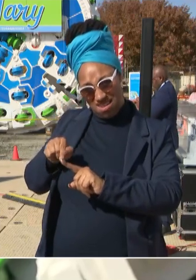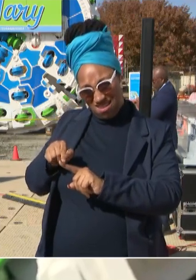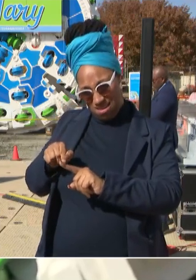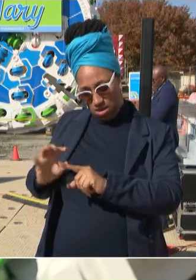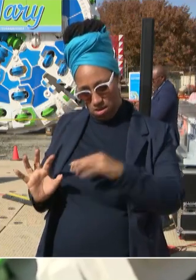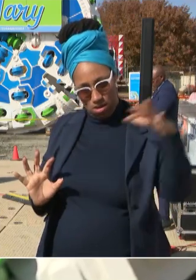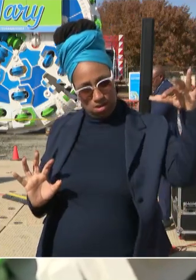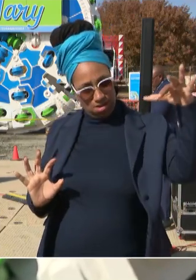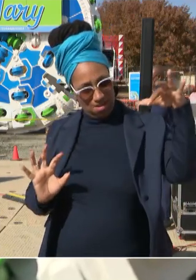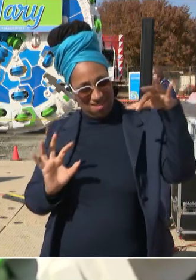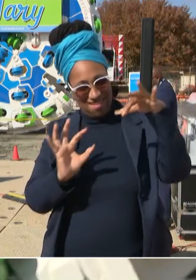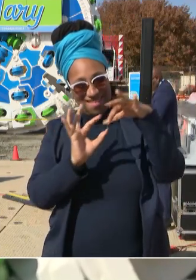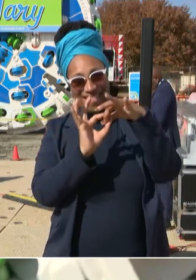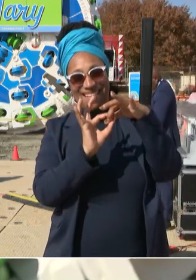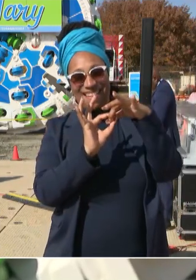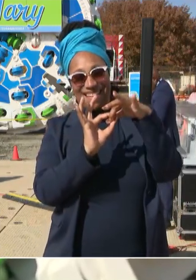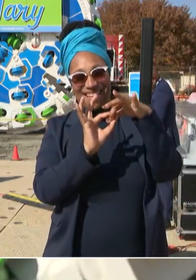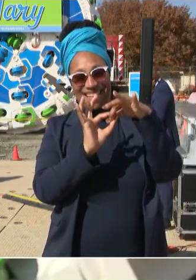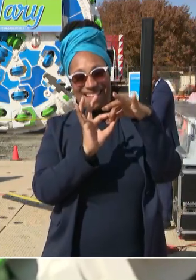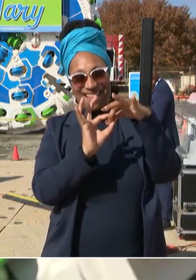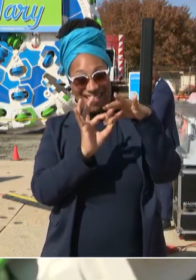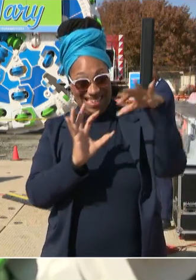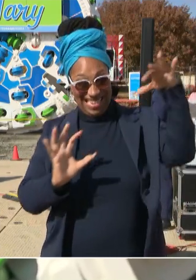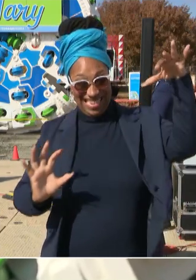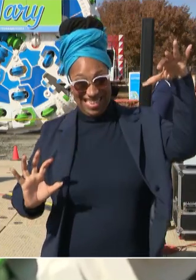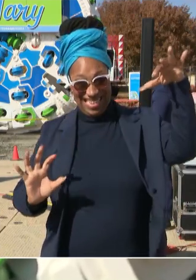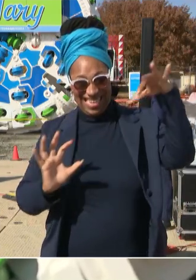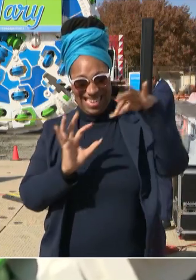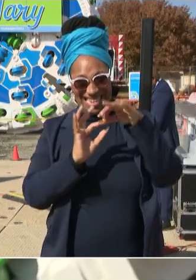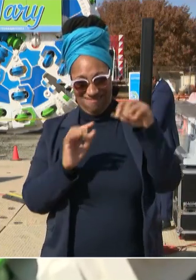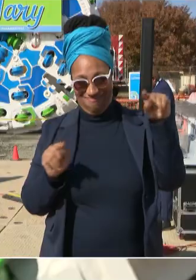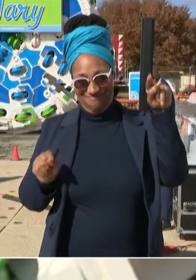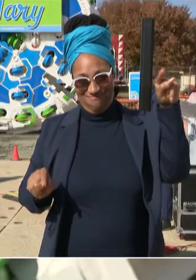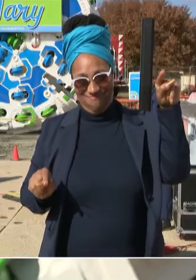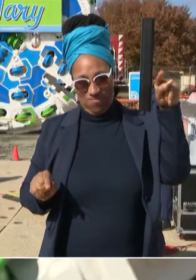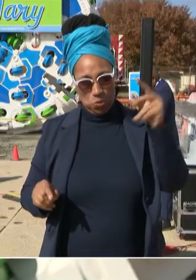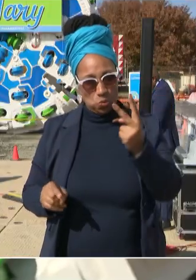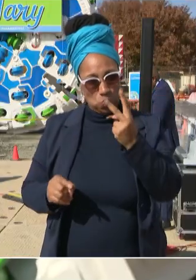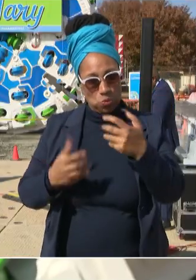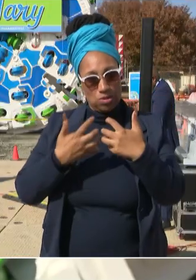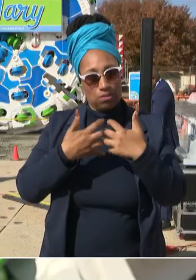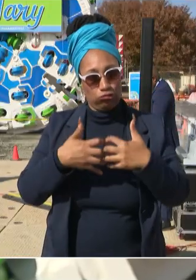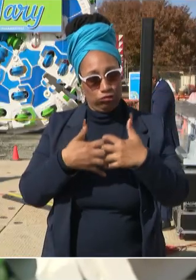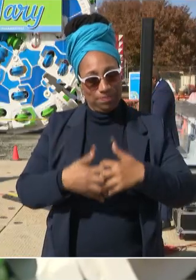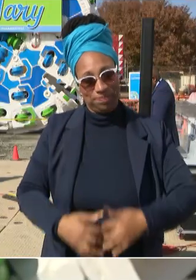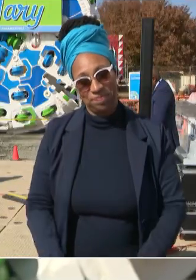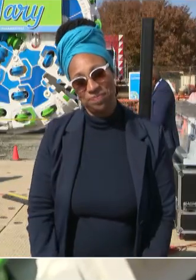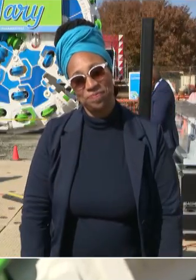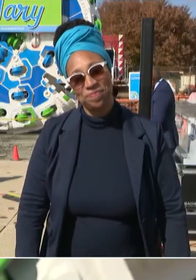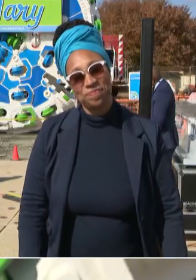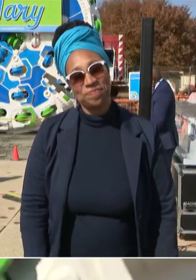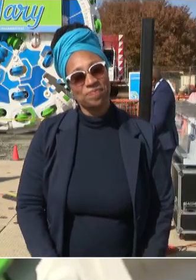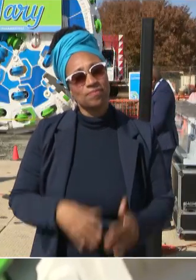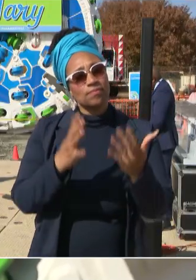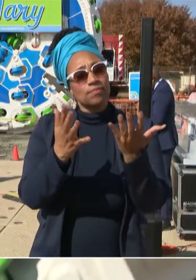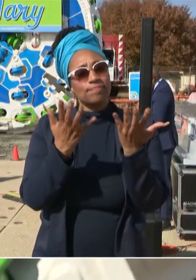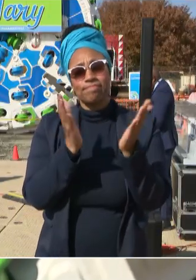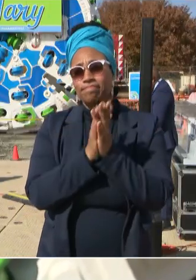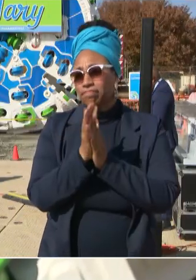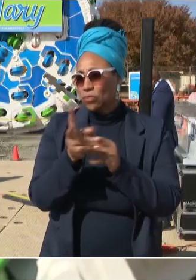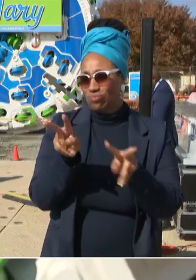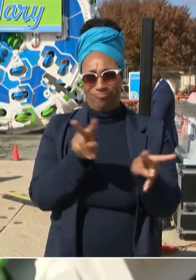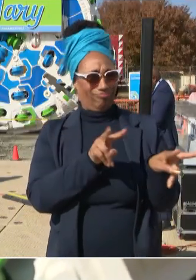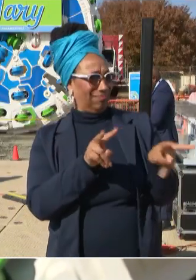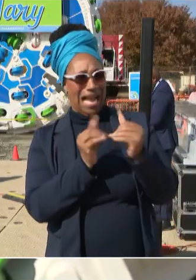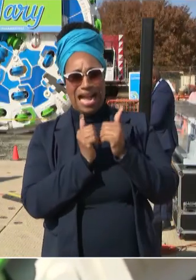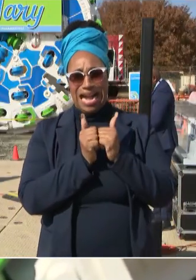tunnel boring machine will be lowered to the bottom of a shaft. One shaft is permanent, and